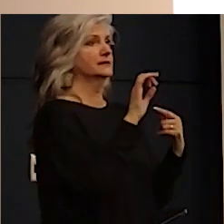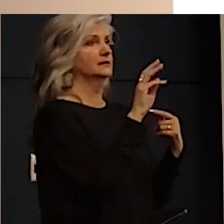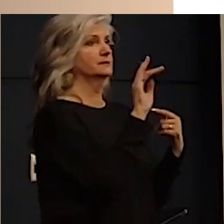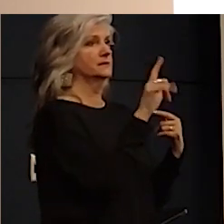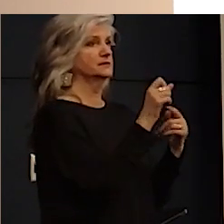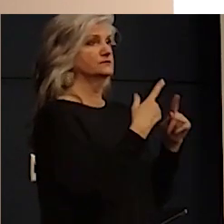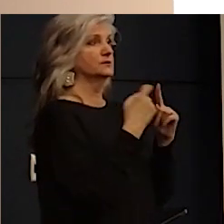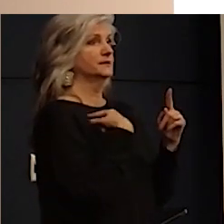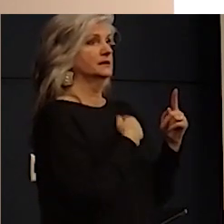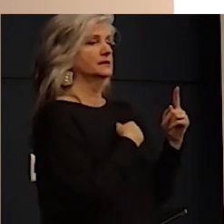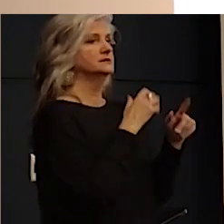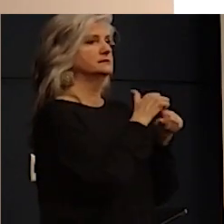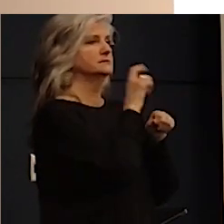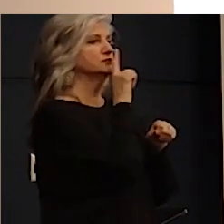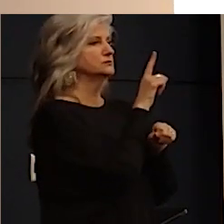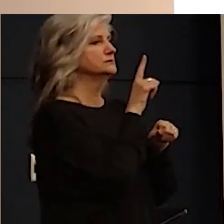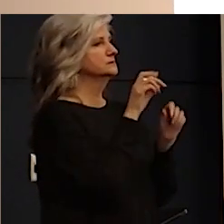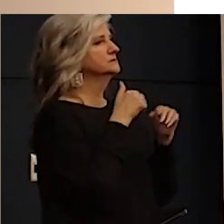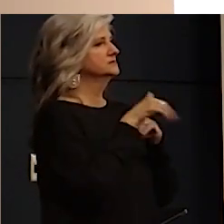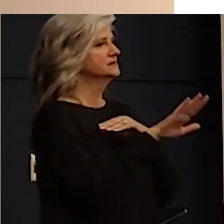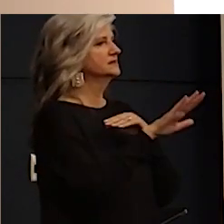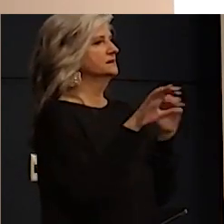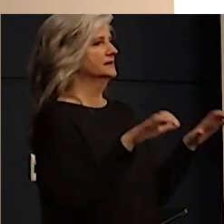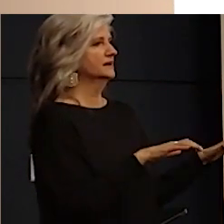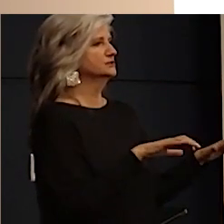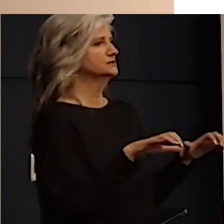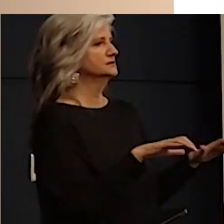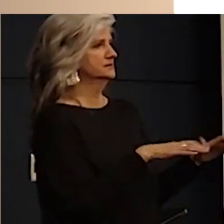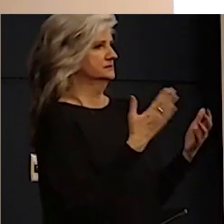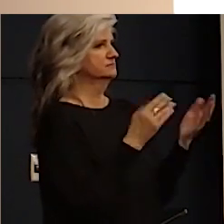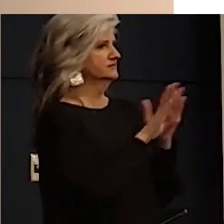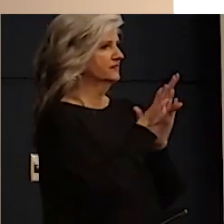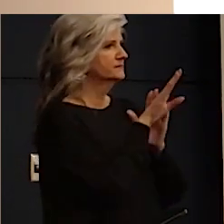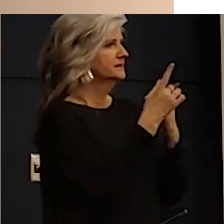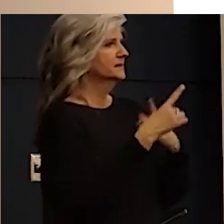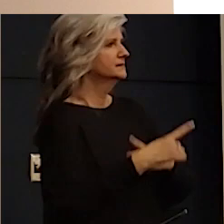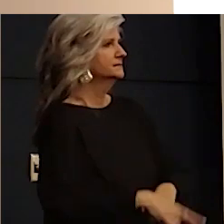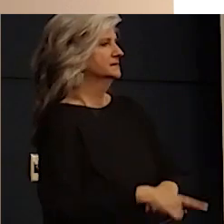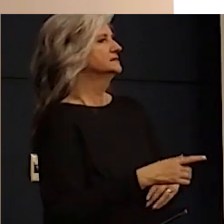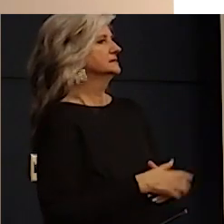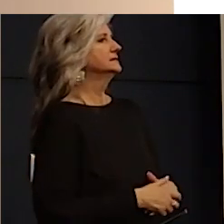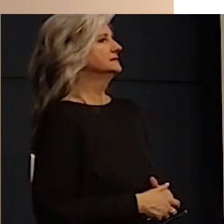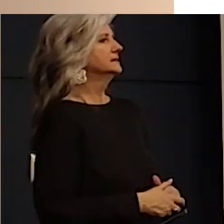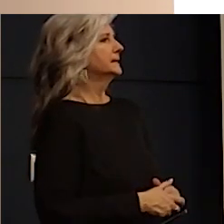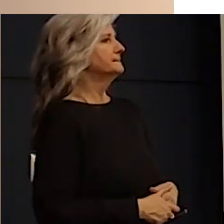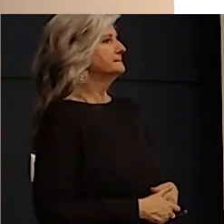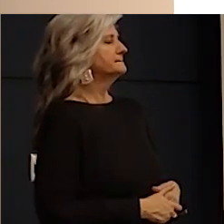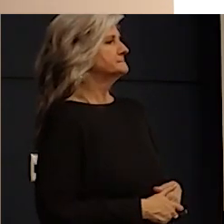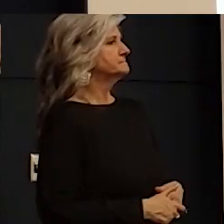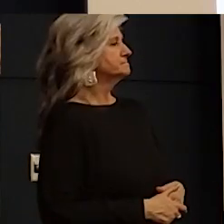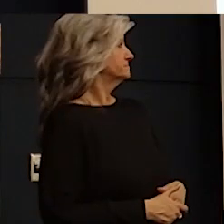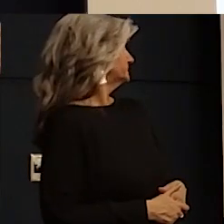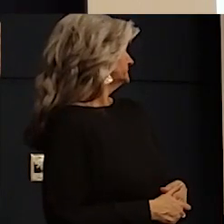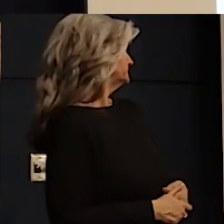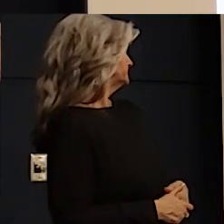us, we'll make sure to send out actions and alerts when developments happen in this case.